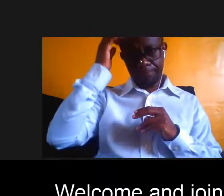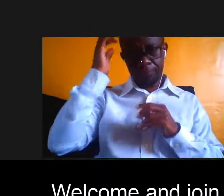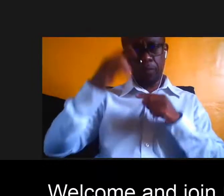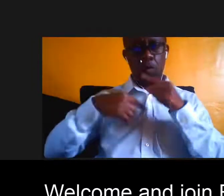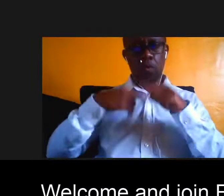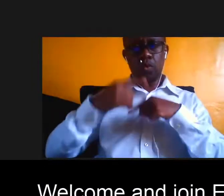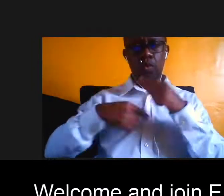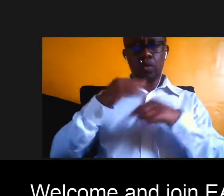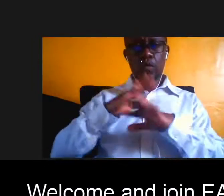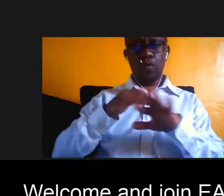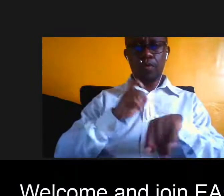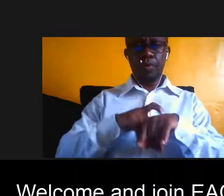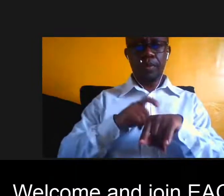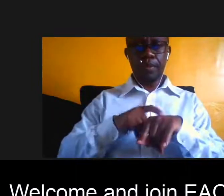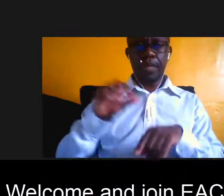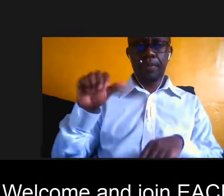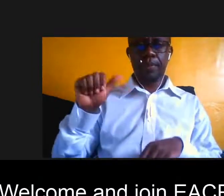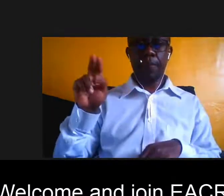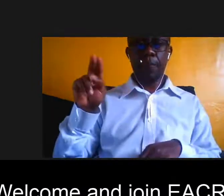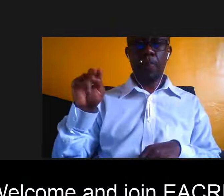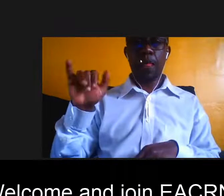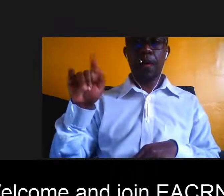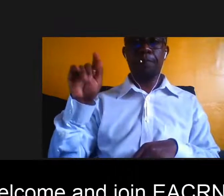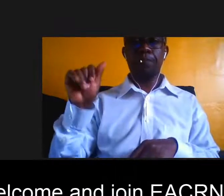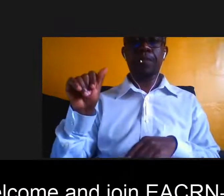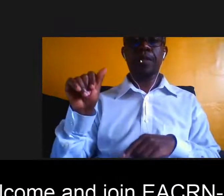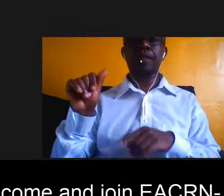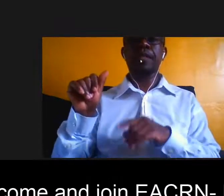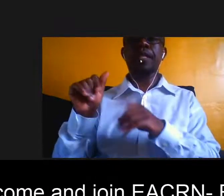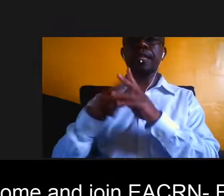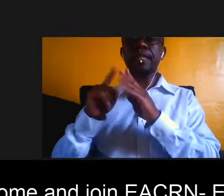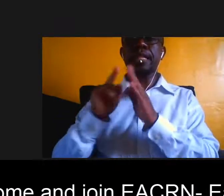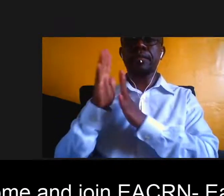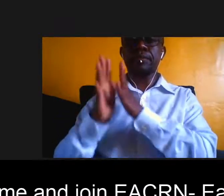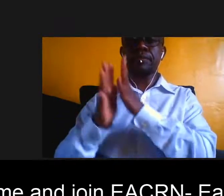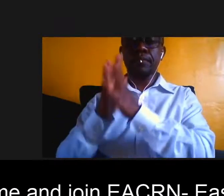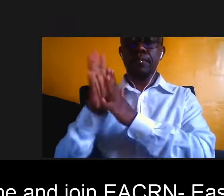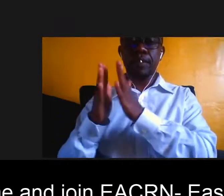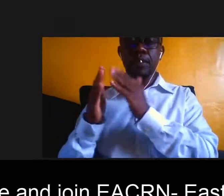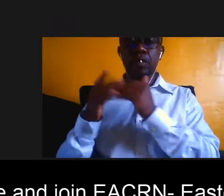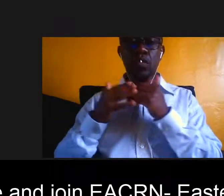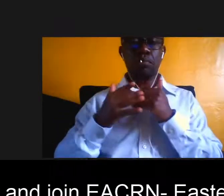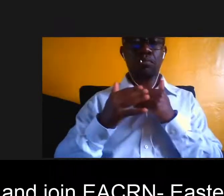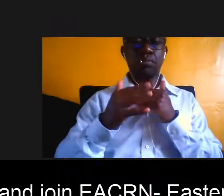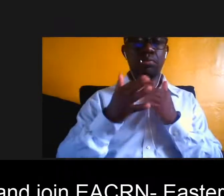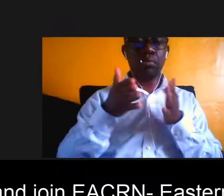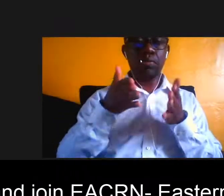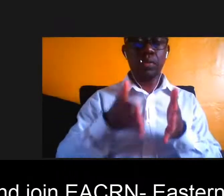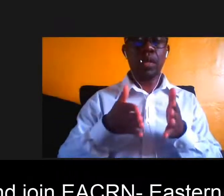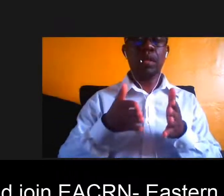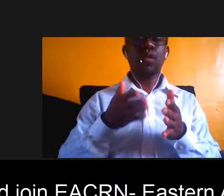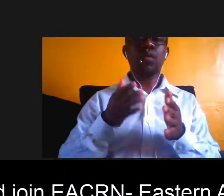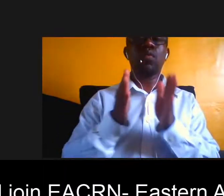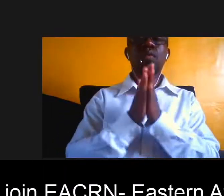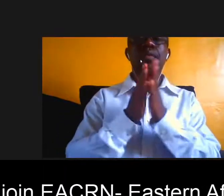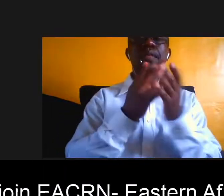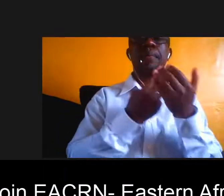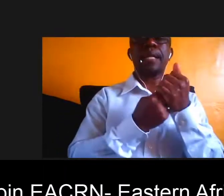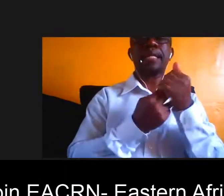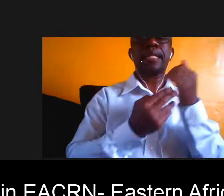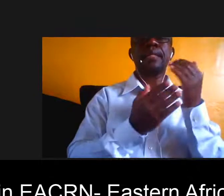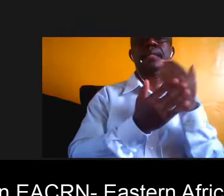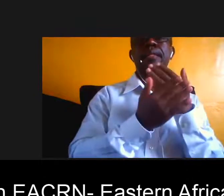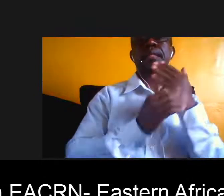when Anita started speaking to Ferry, to the representatives of our partner support team